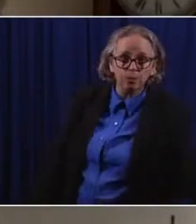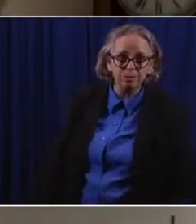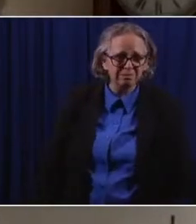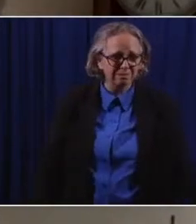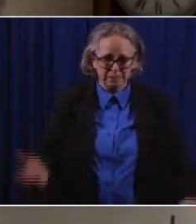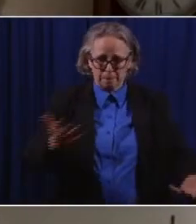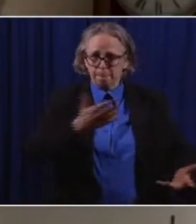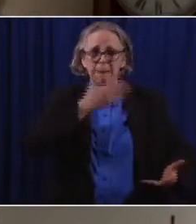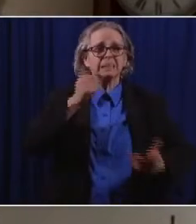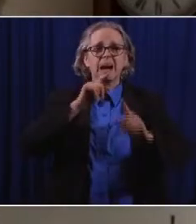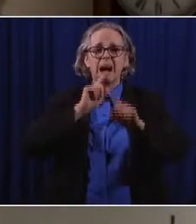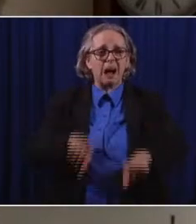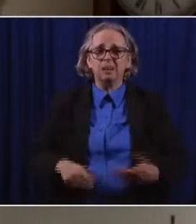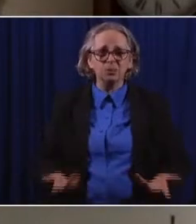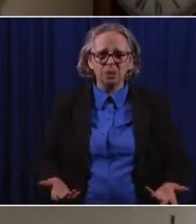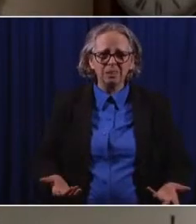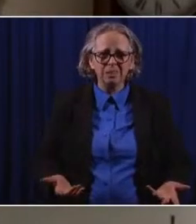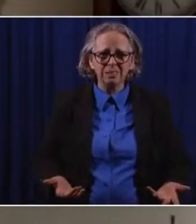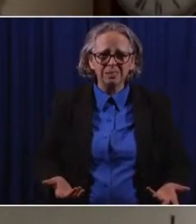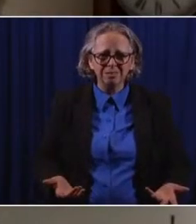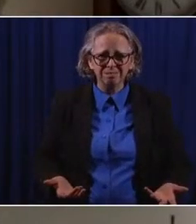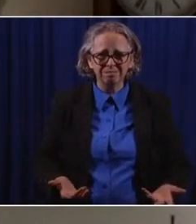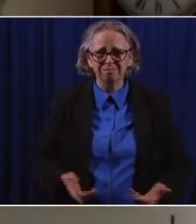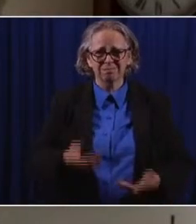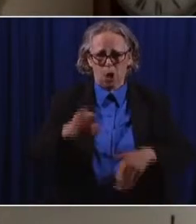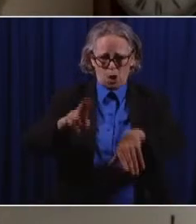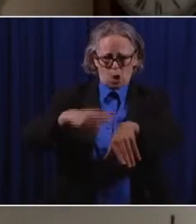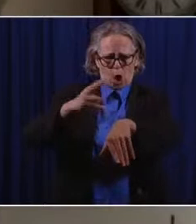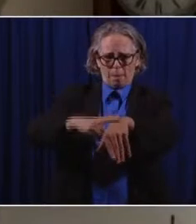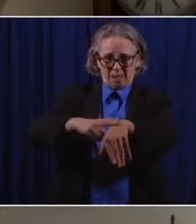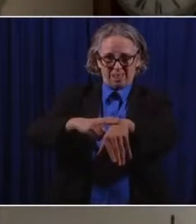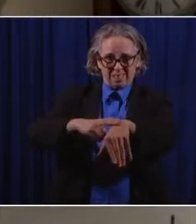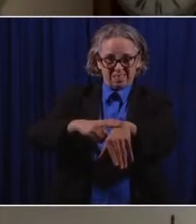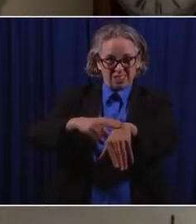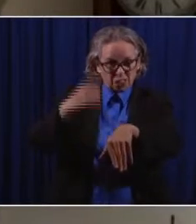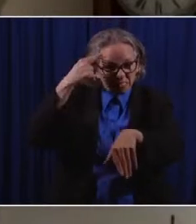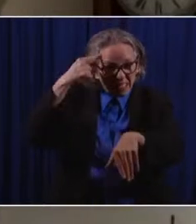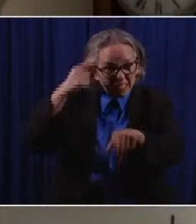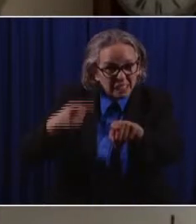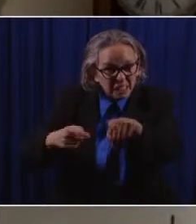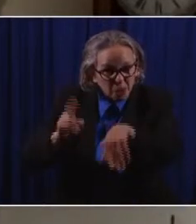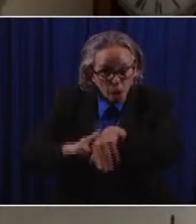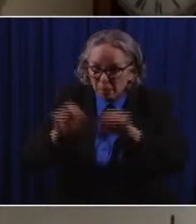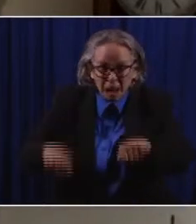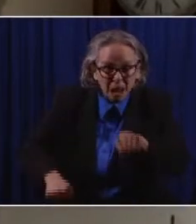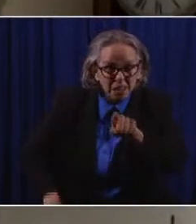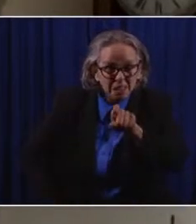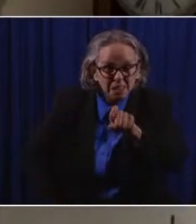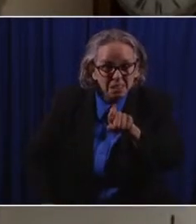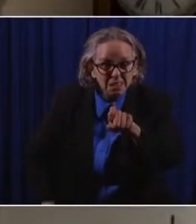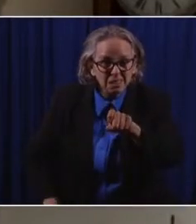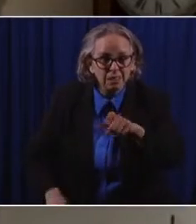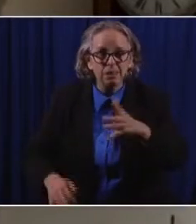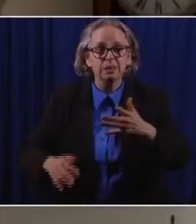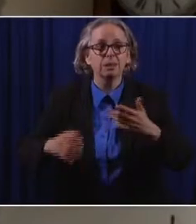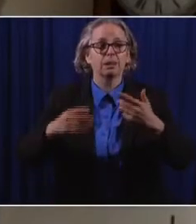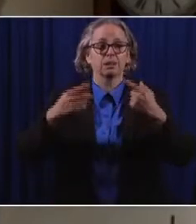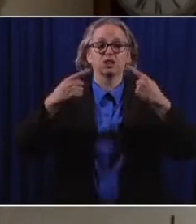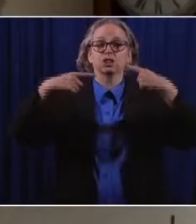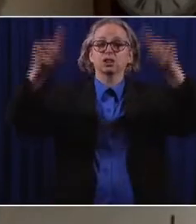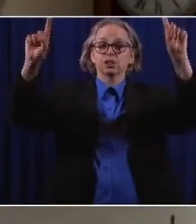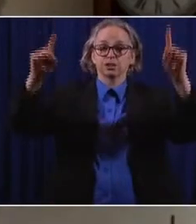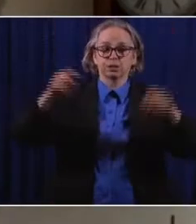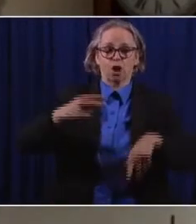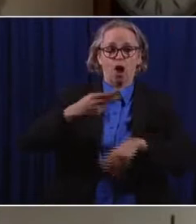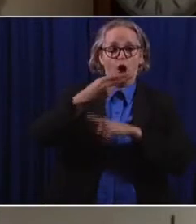when that will happen when we get herd immunity. And as you heard from the